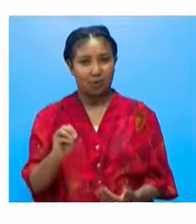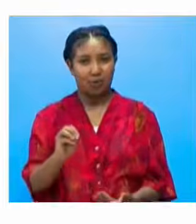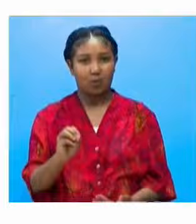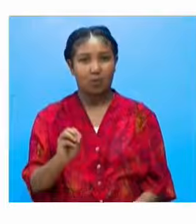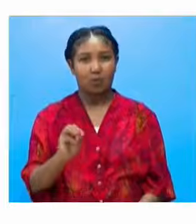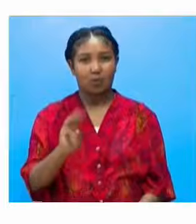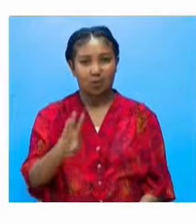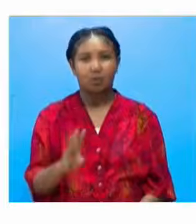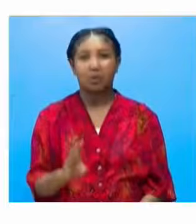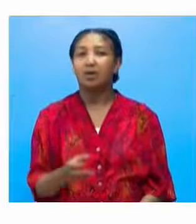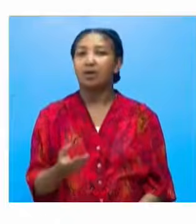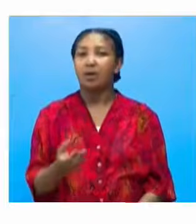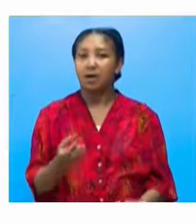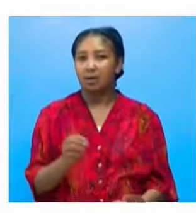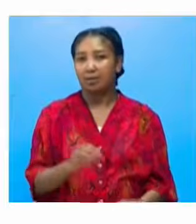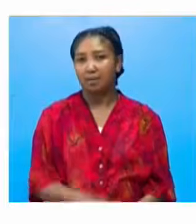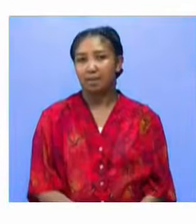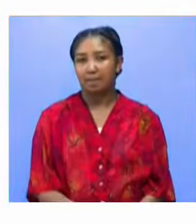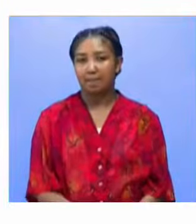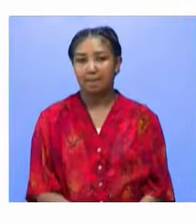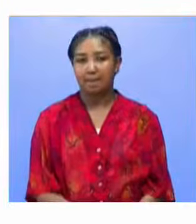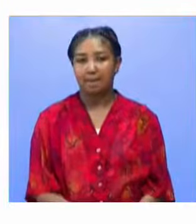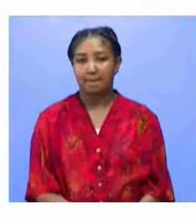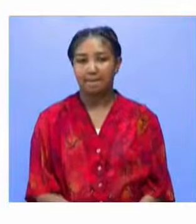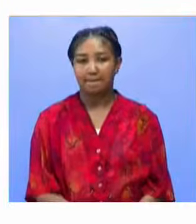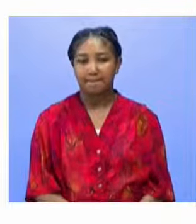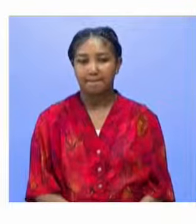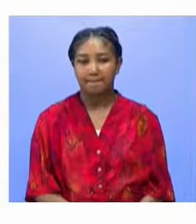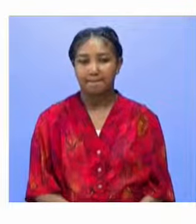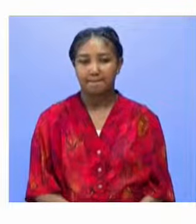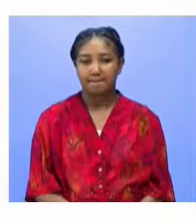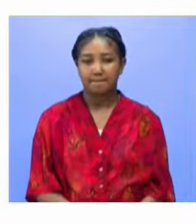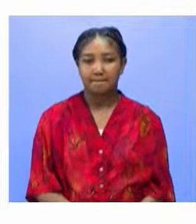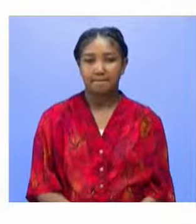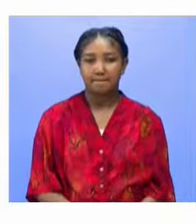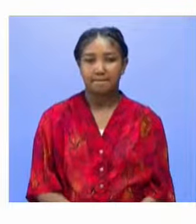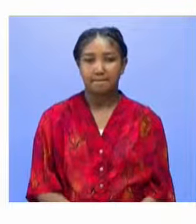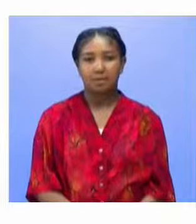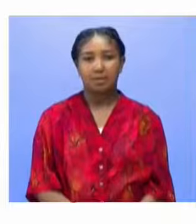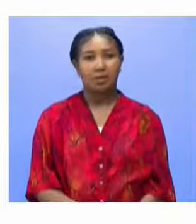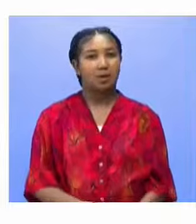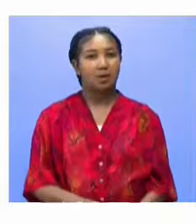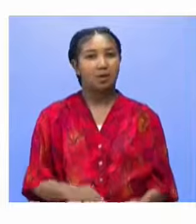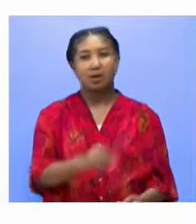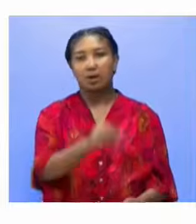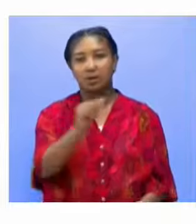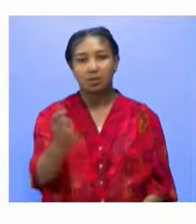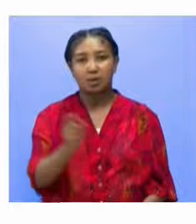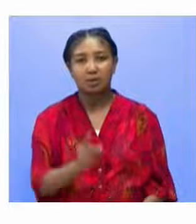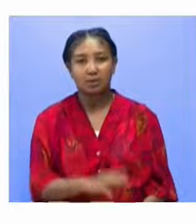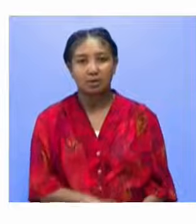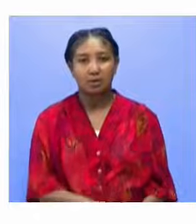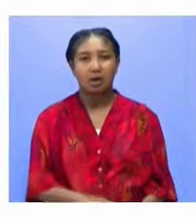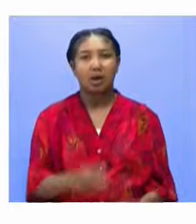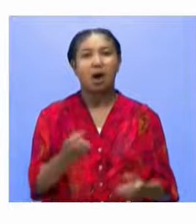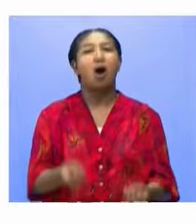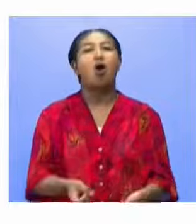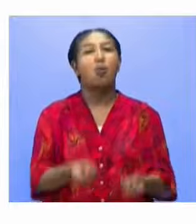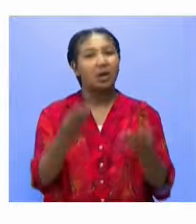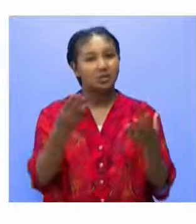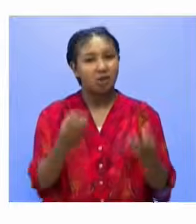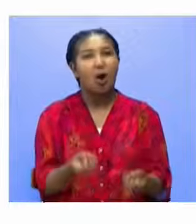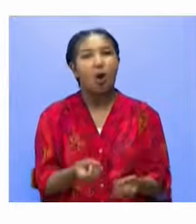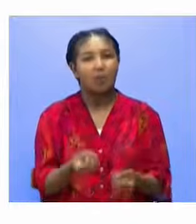How many? Another one is how much?